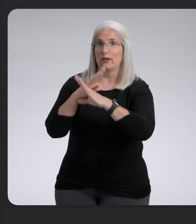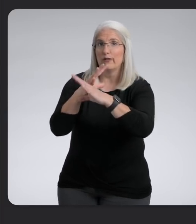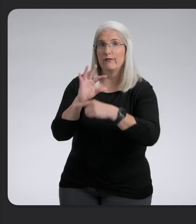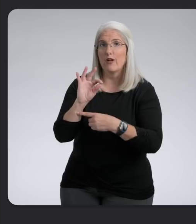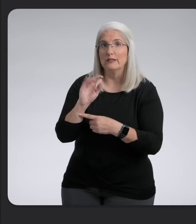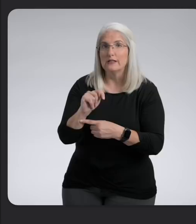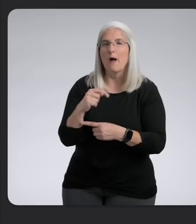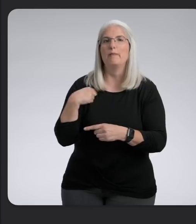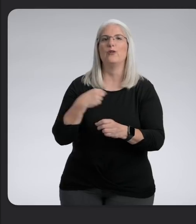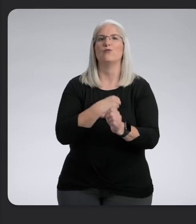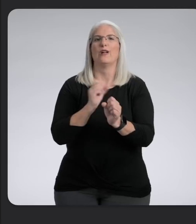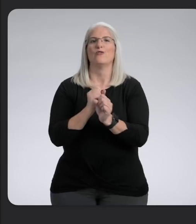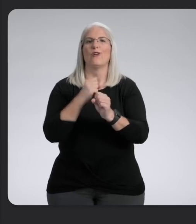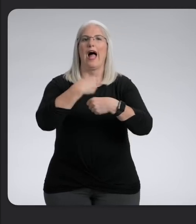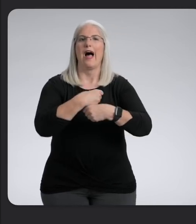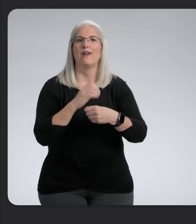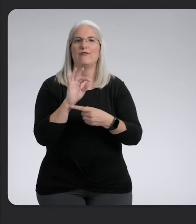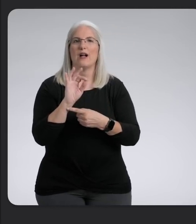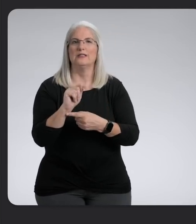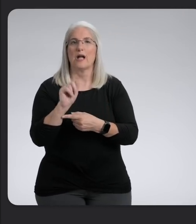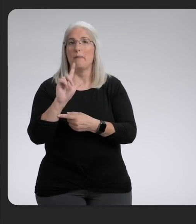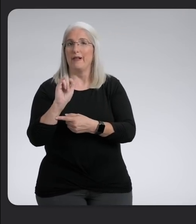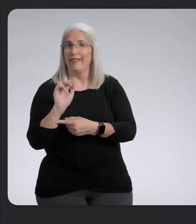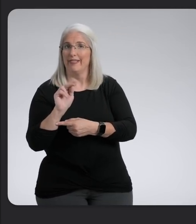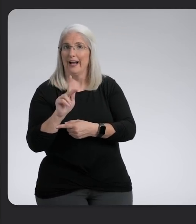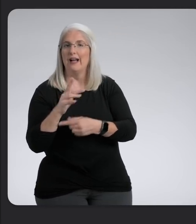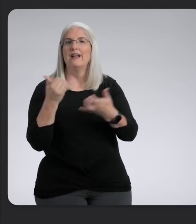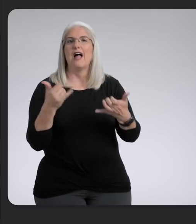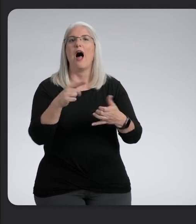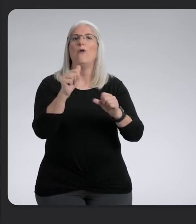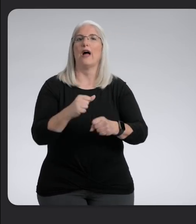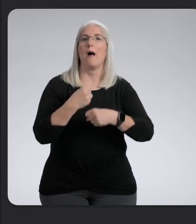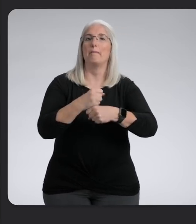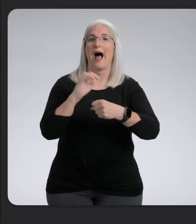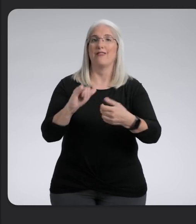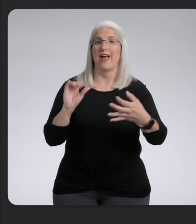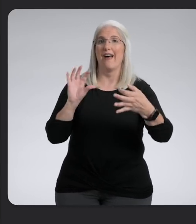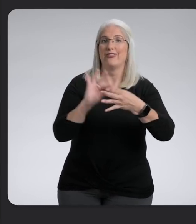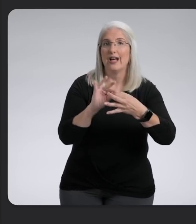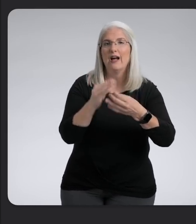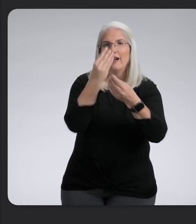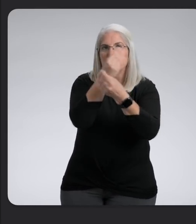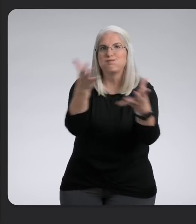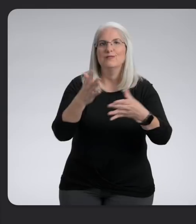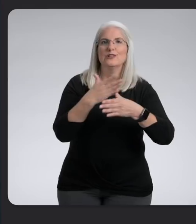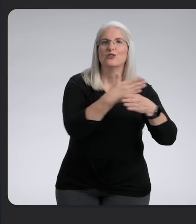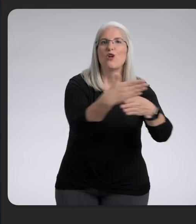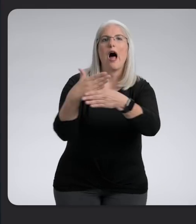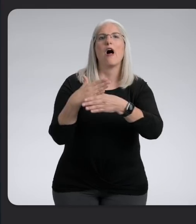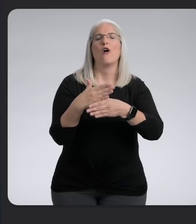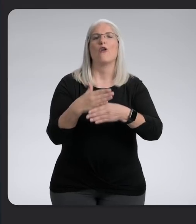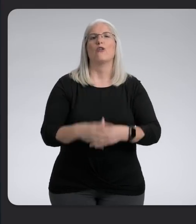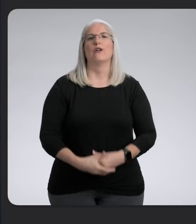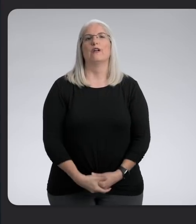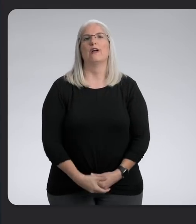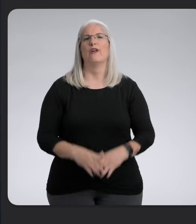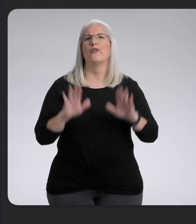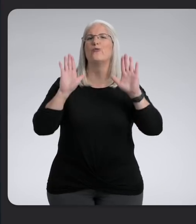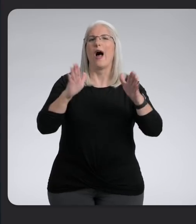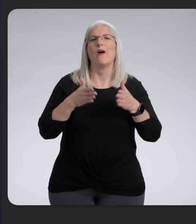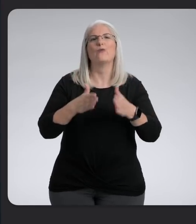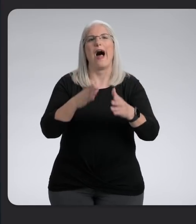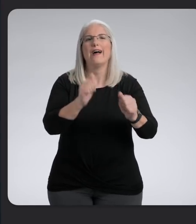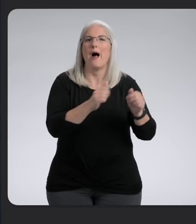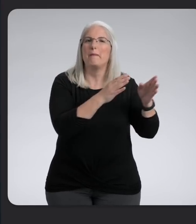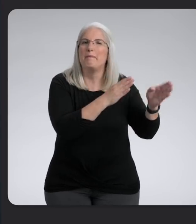links. Now you can generate a link for a FaceTime call and share it anywhere. It's a terrific way to plan ahead for a